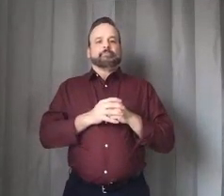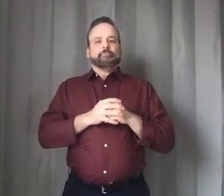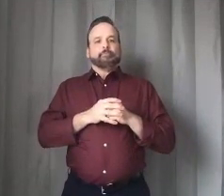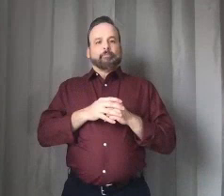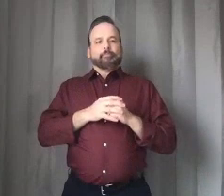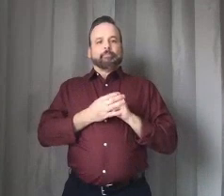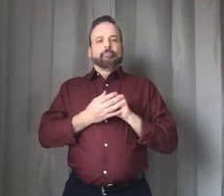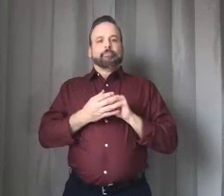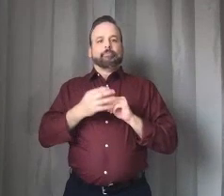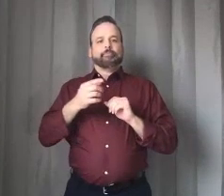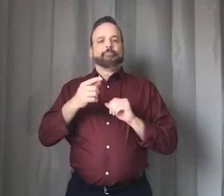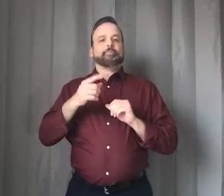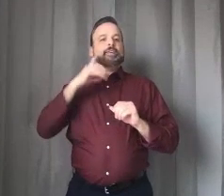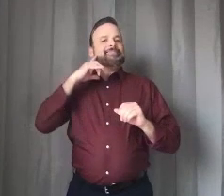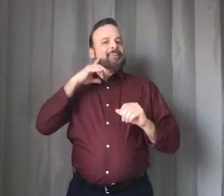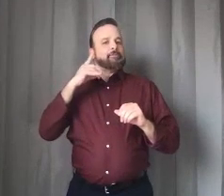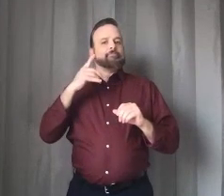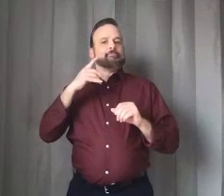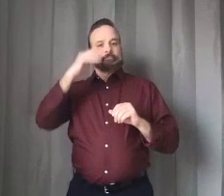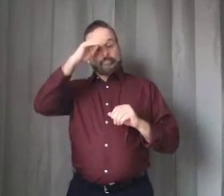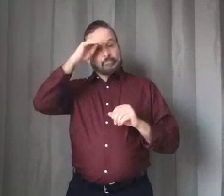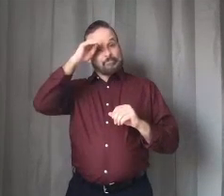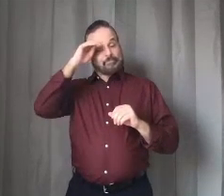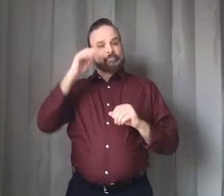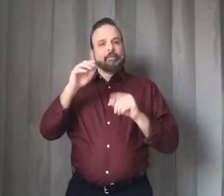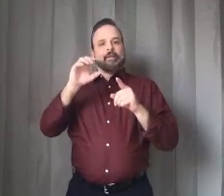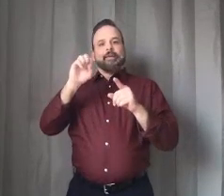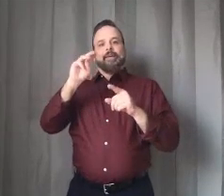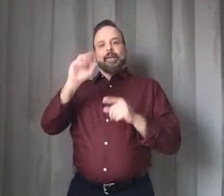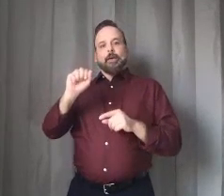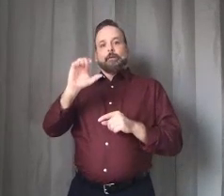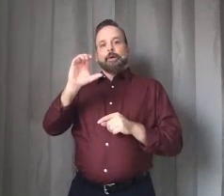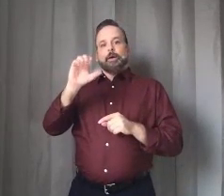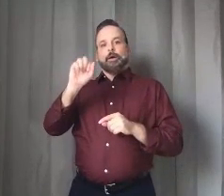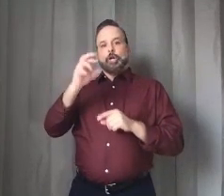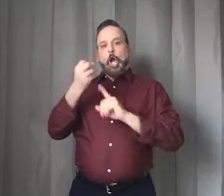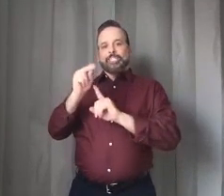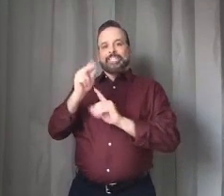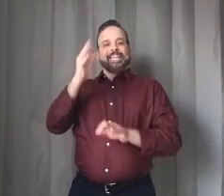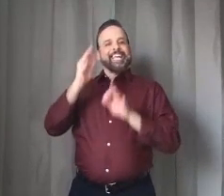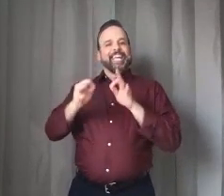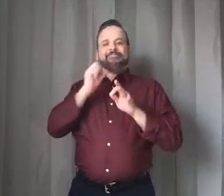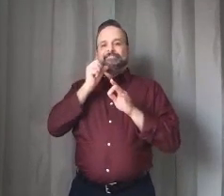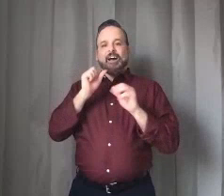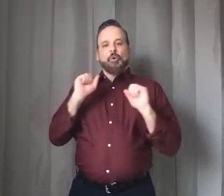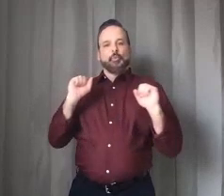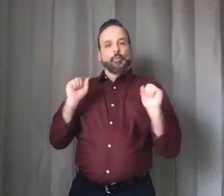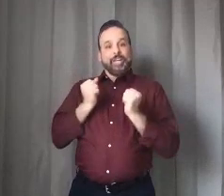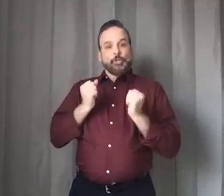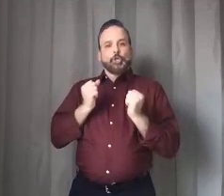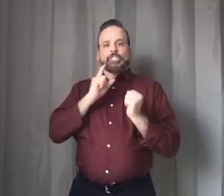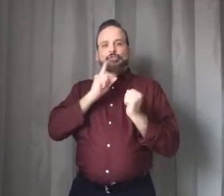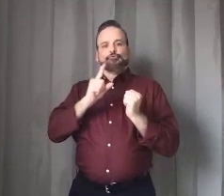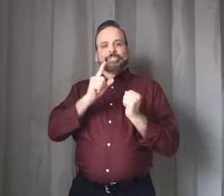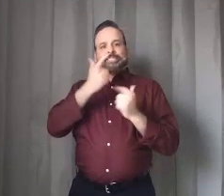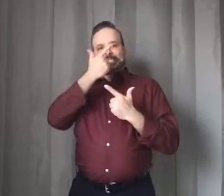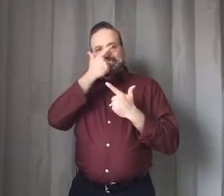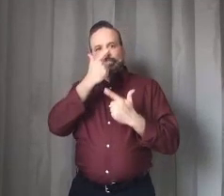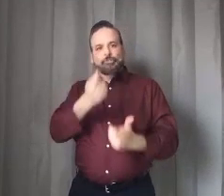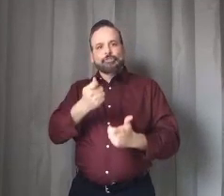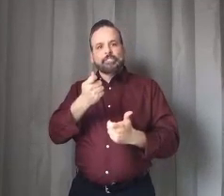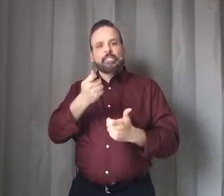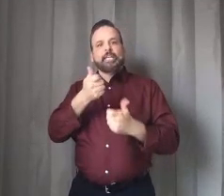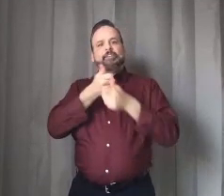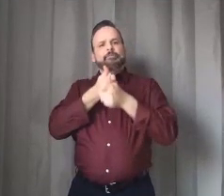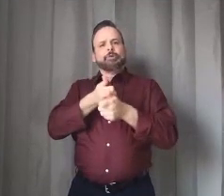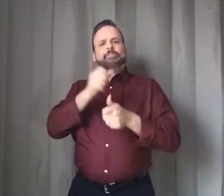iBook. I'm going to put Anne Carson's If Not Winter is really fabulous. It does a really interesting thing with form, because all of Sappho's